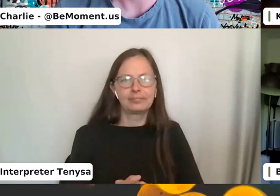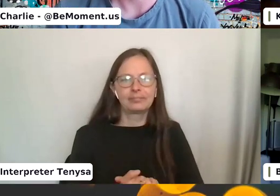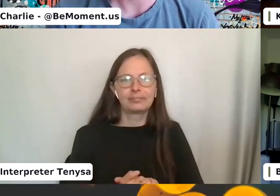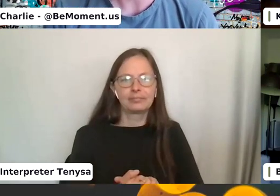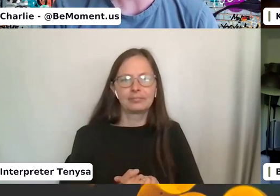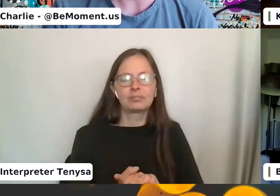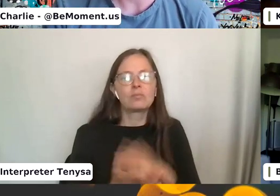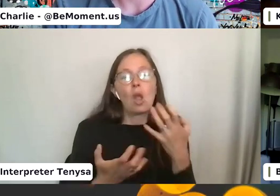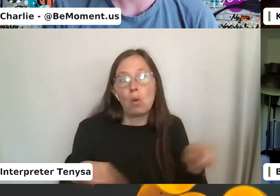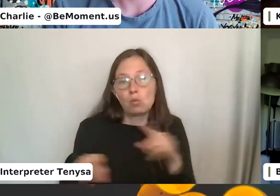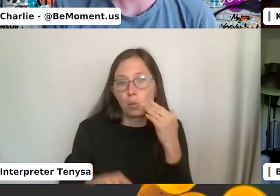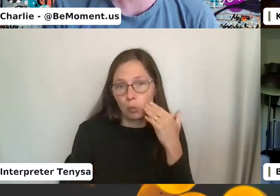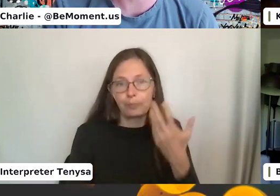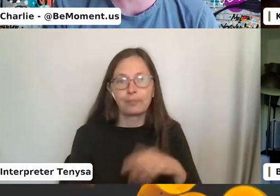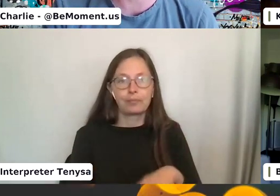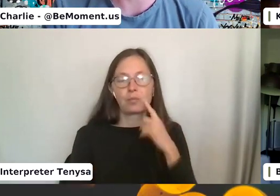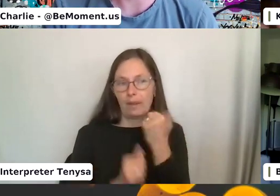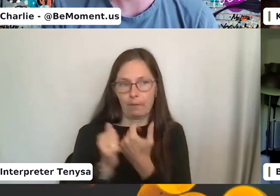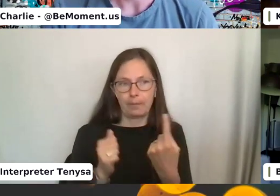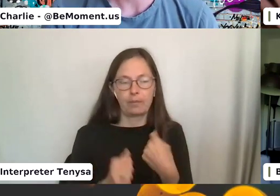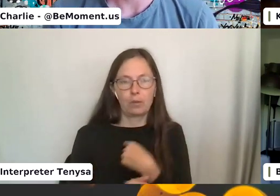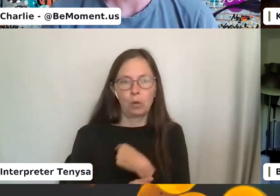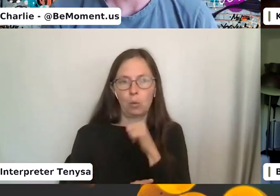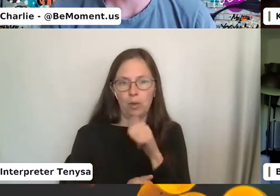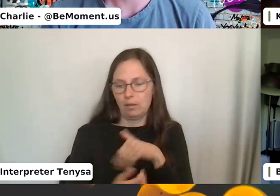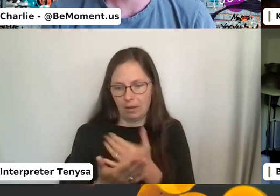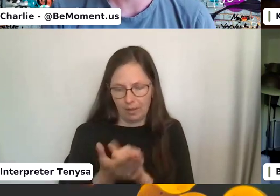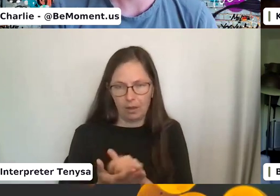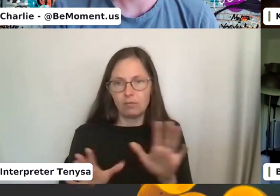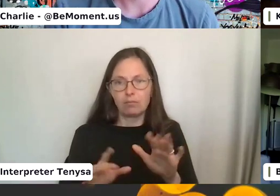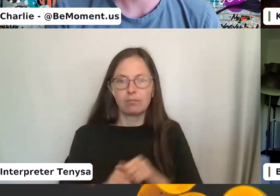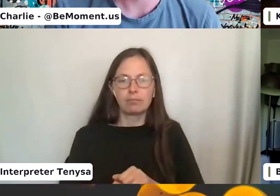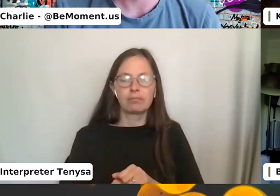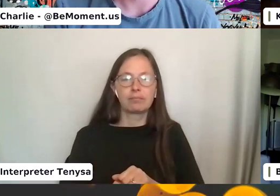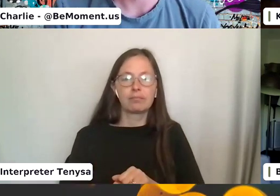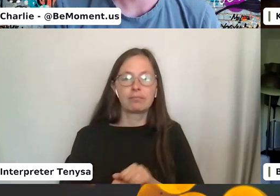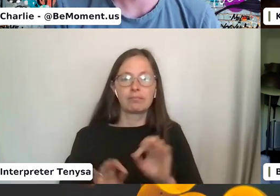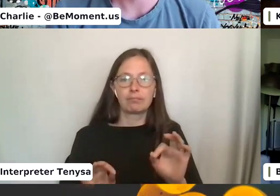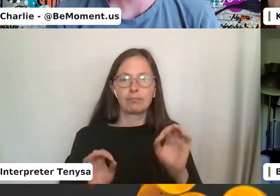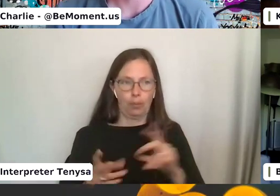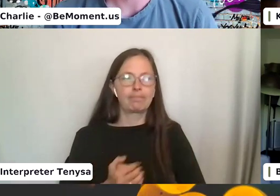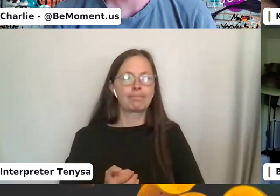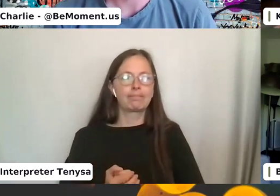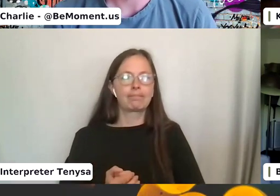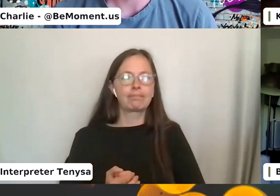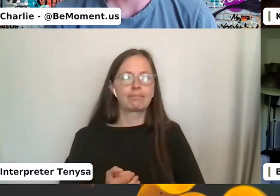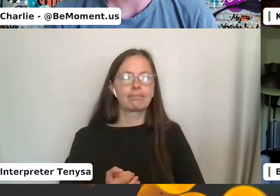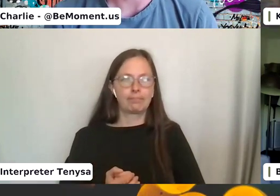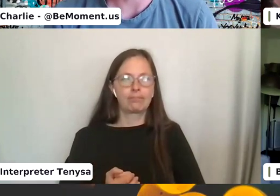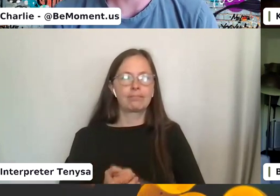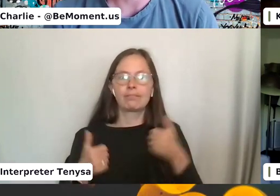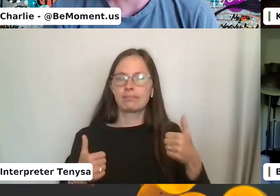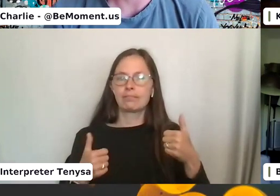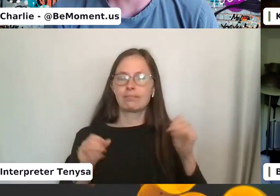so you know, for everybody that we didn't get to this, that we did. All right. There you go. All right.